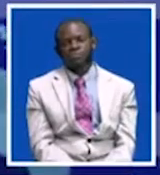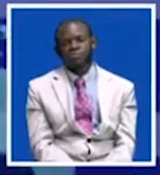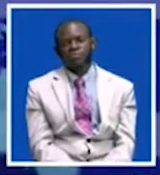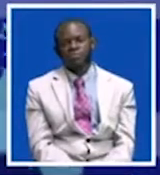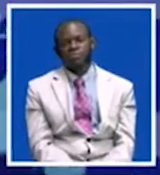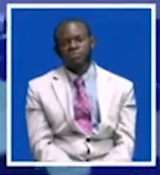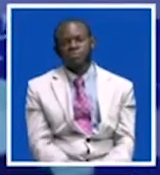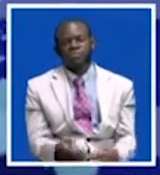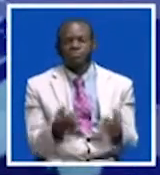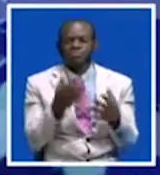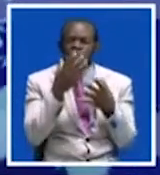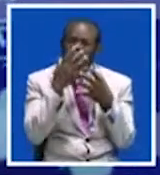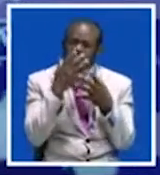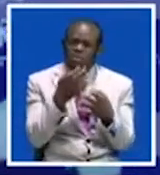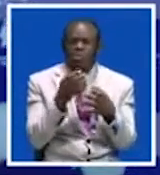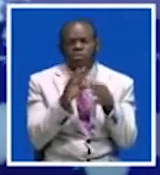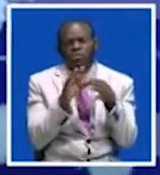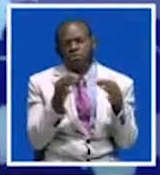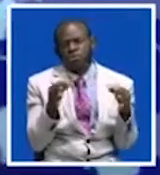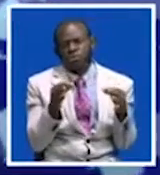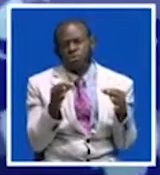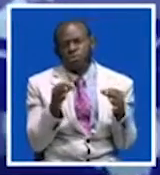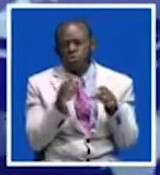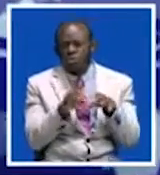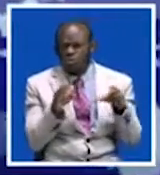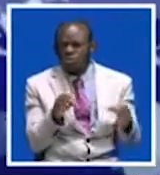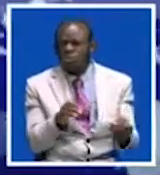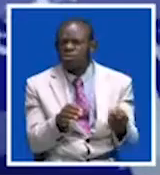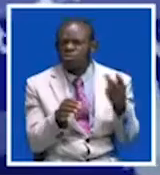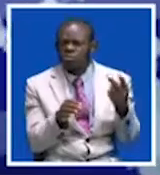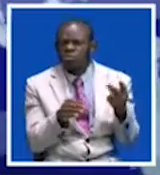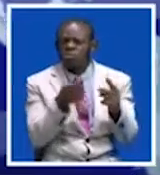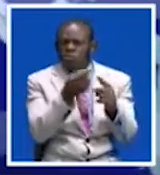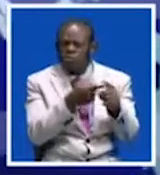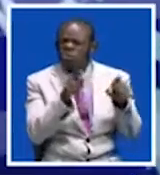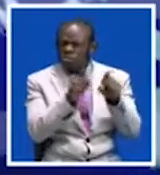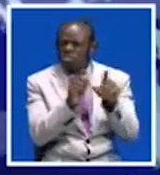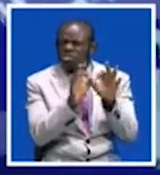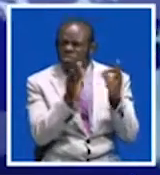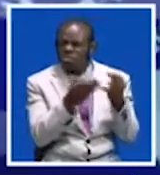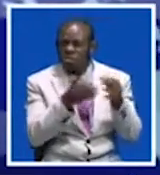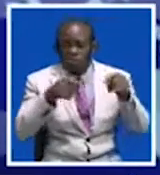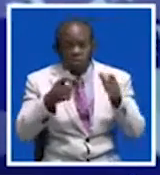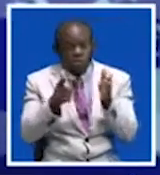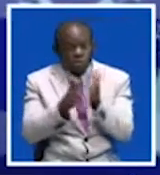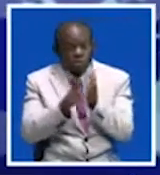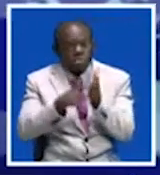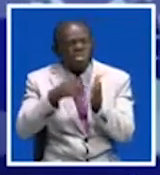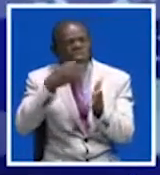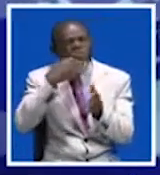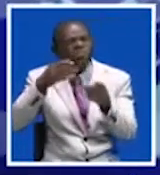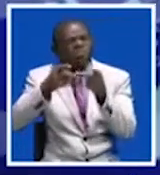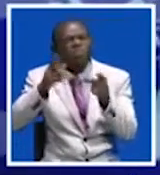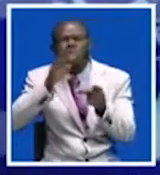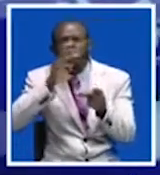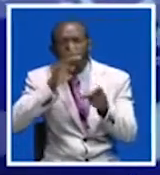In a sad development, two children from different families have drowned in a dam at Galunya Farms in Lusaka. Hagai Tewete,